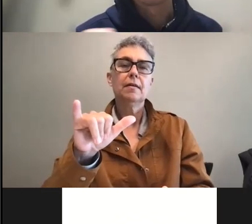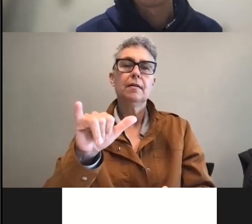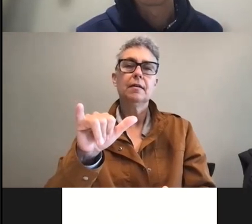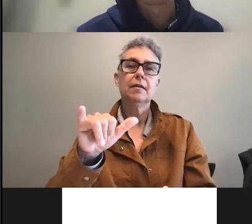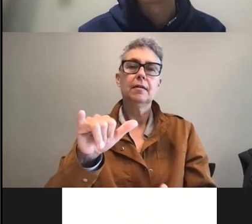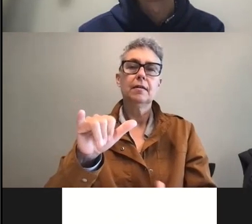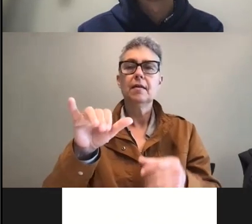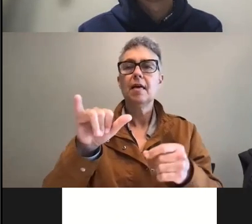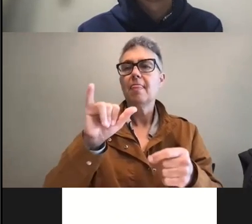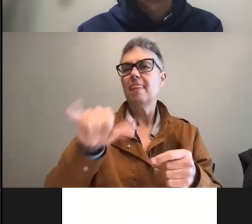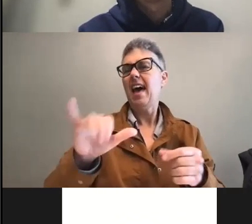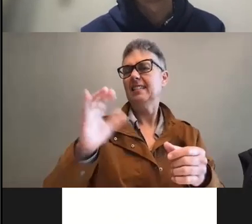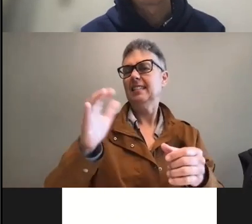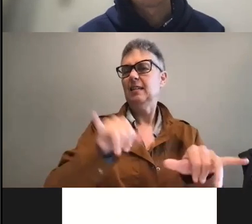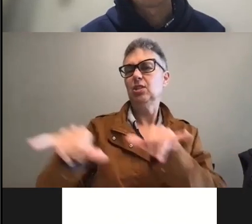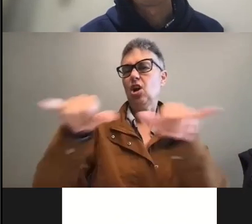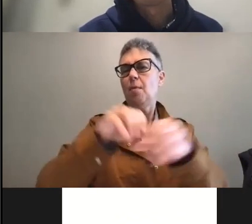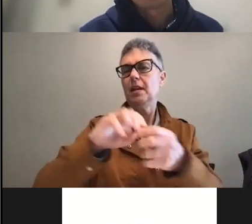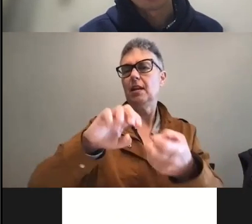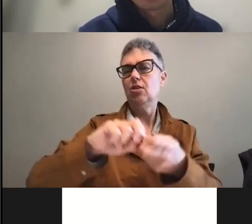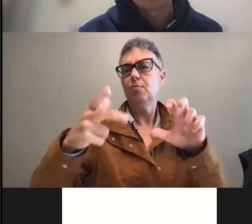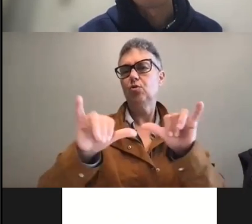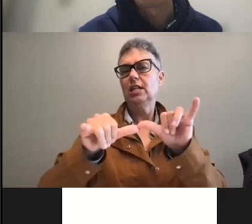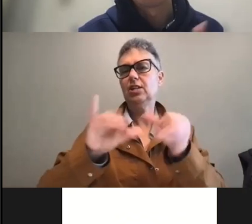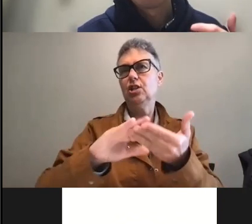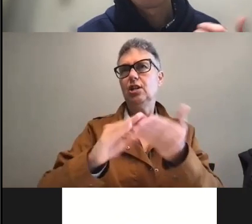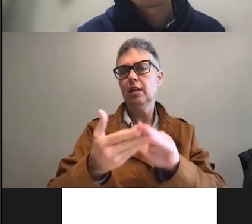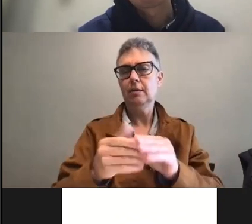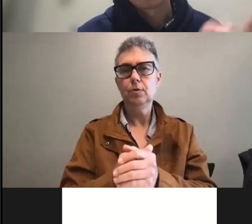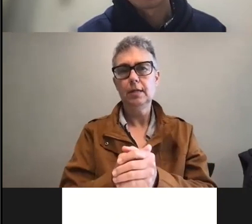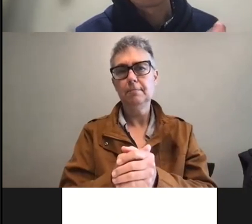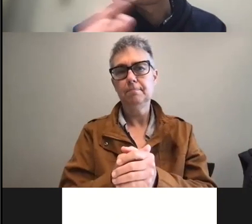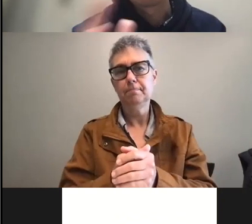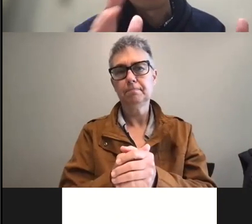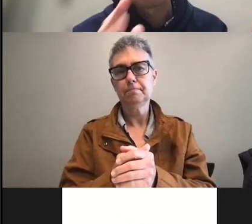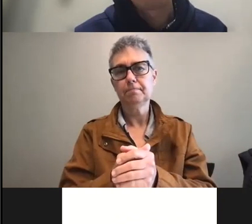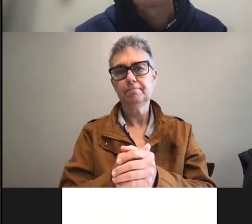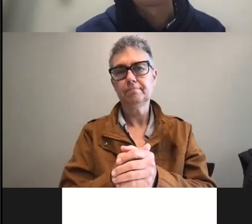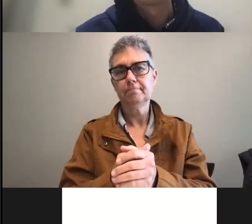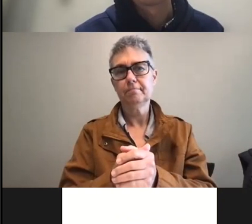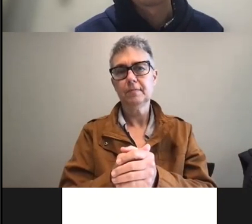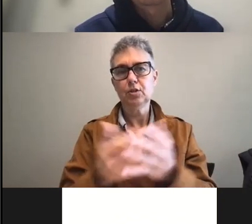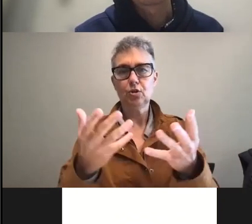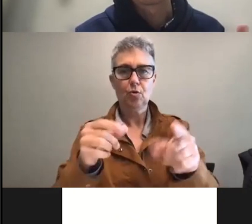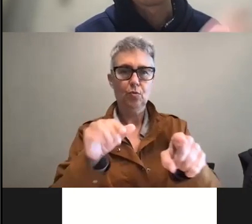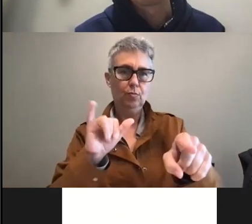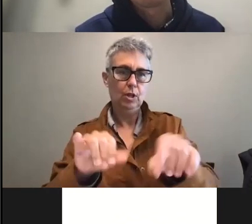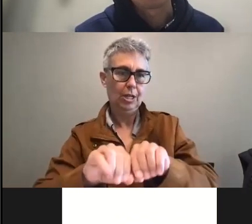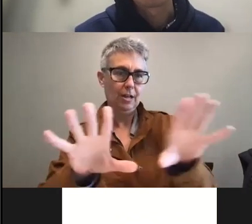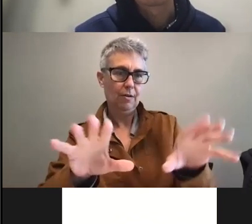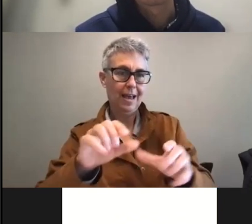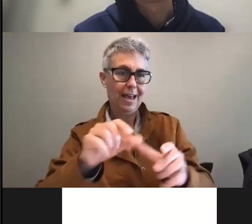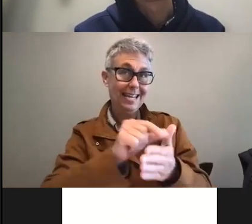protein engineering community. And let's see if, so here, just to clarify, right? Sequence